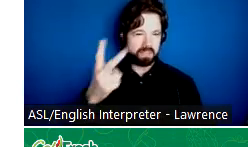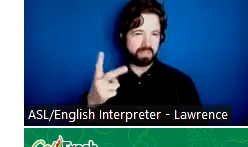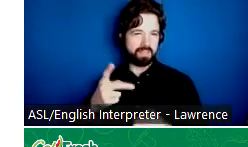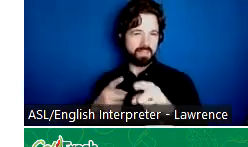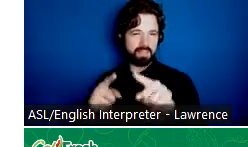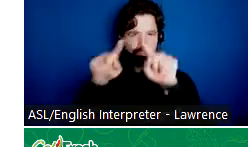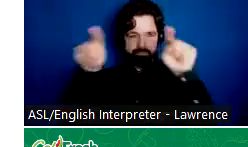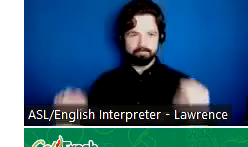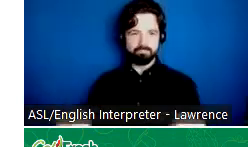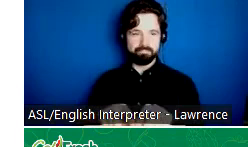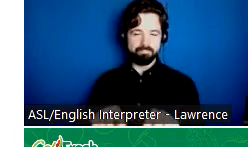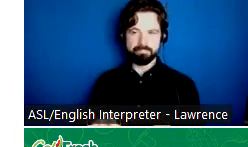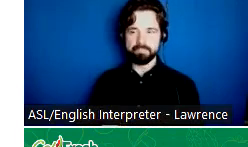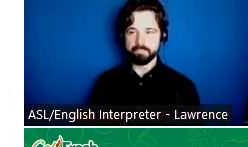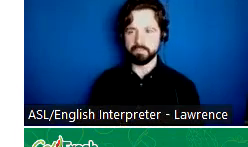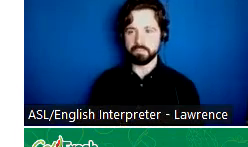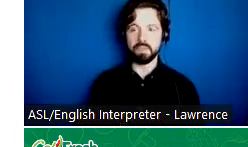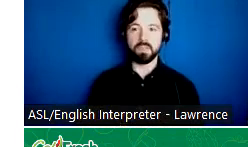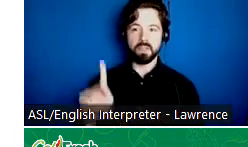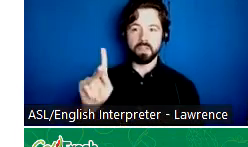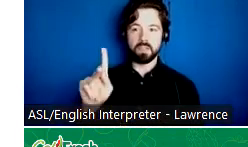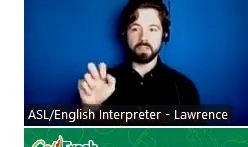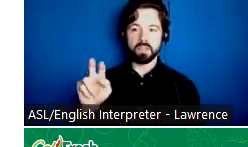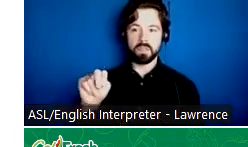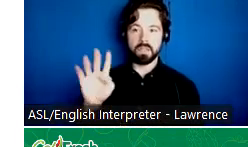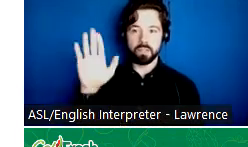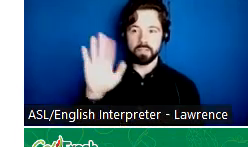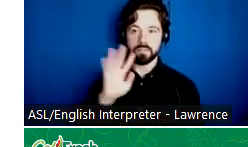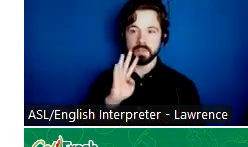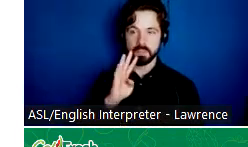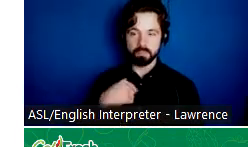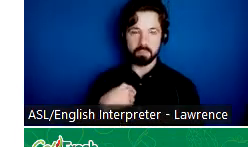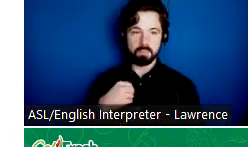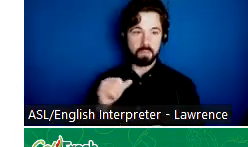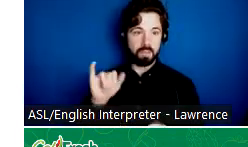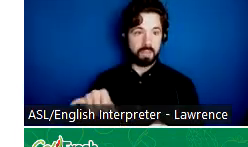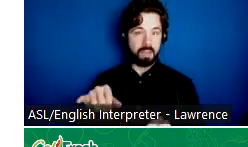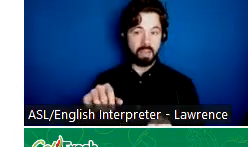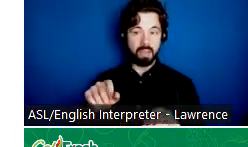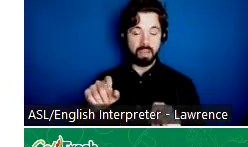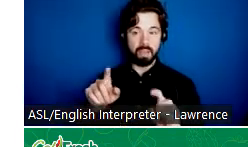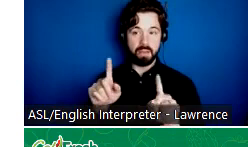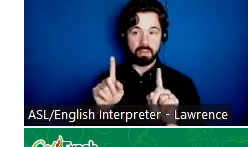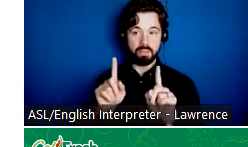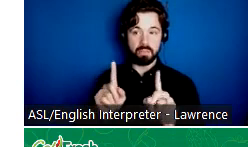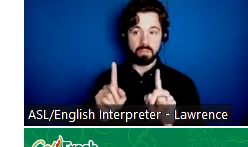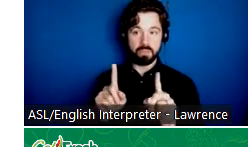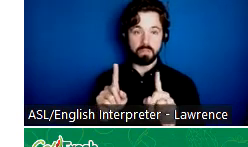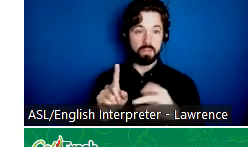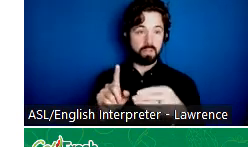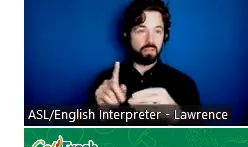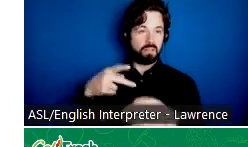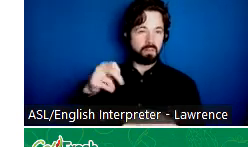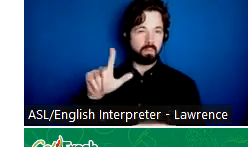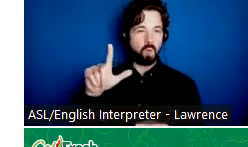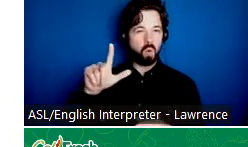Right. And I can also embed them in embed the results in the slides